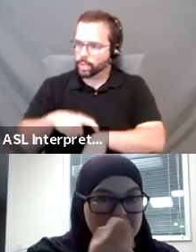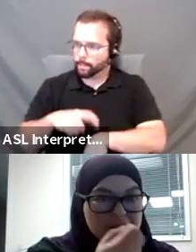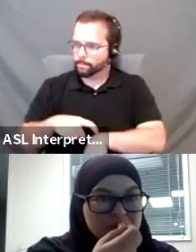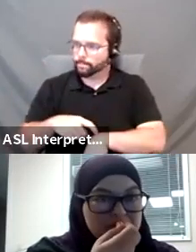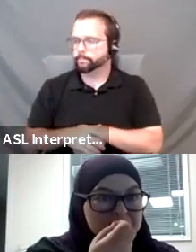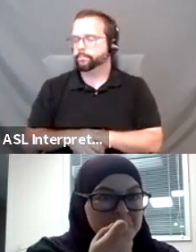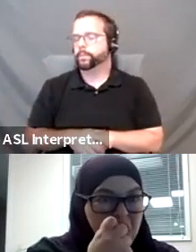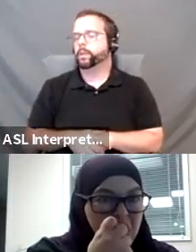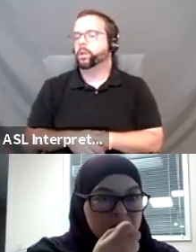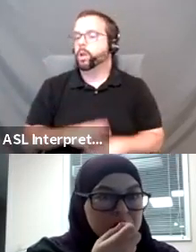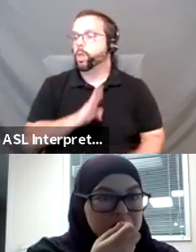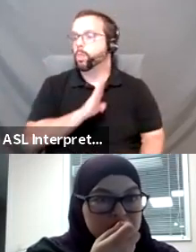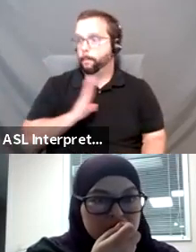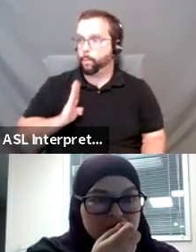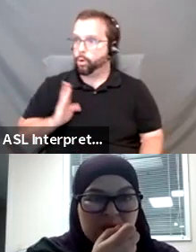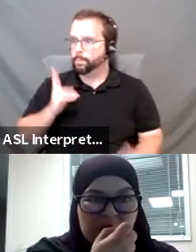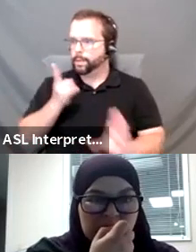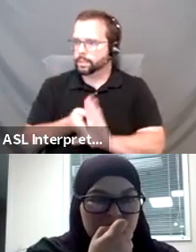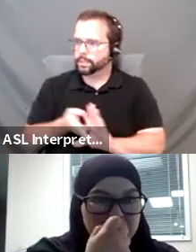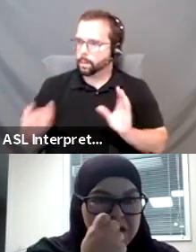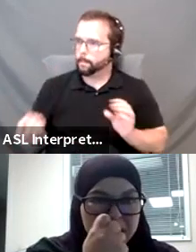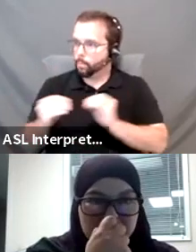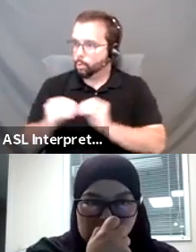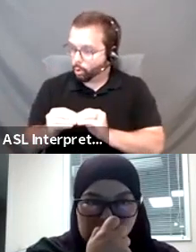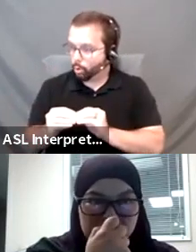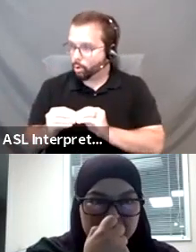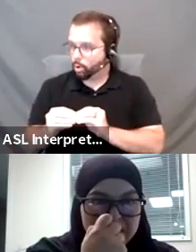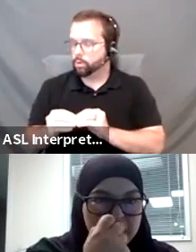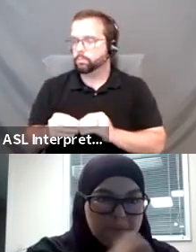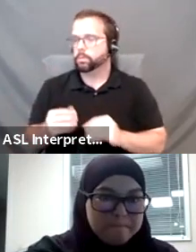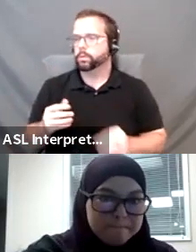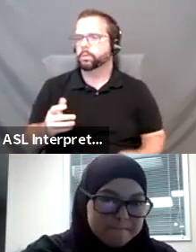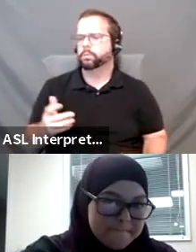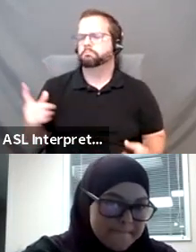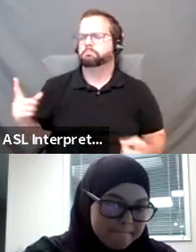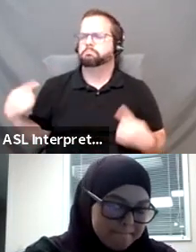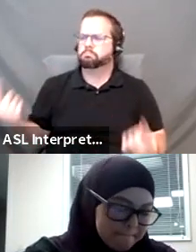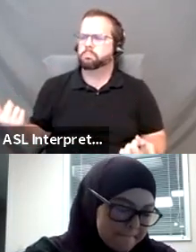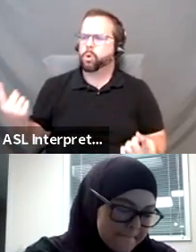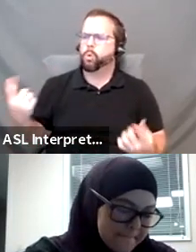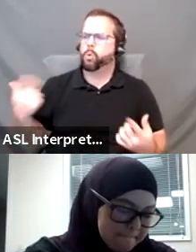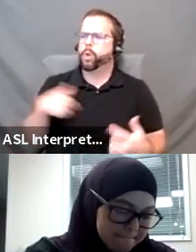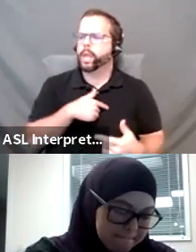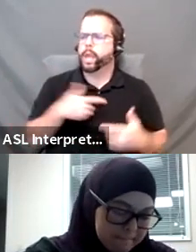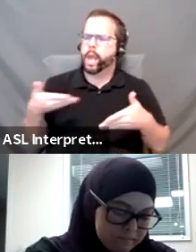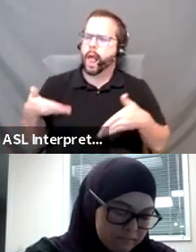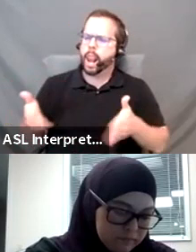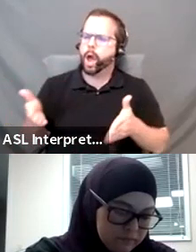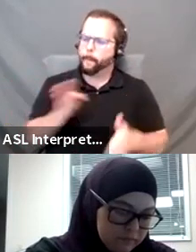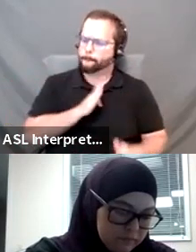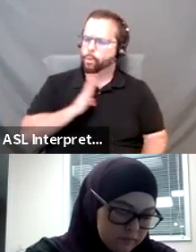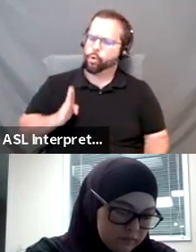ever before, because typically we have allowed board members to call in. But now that we have